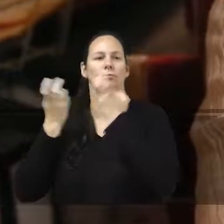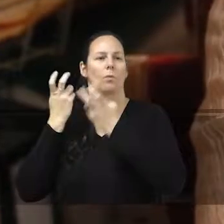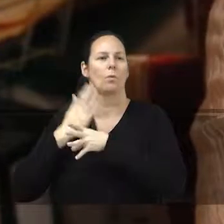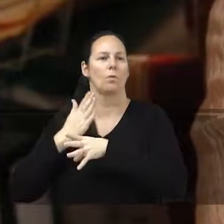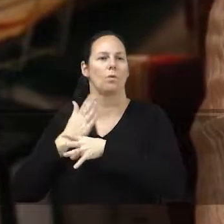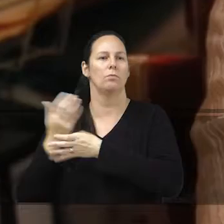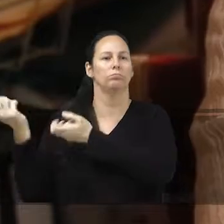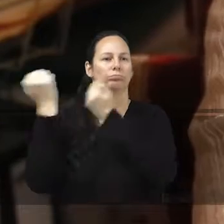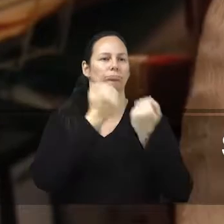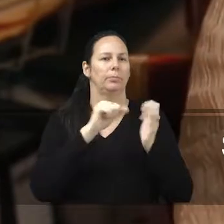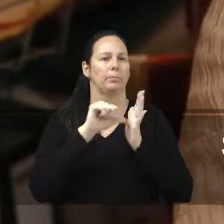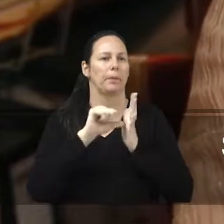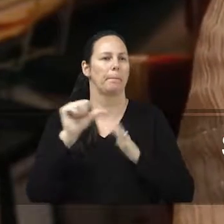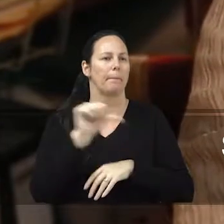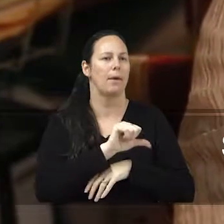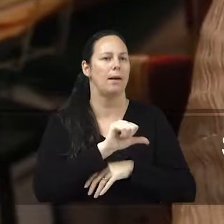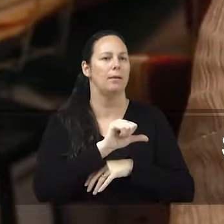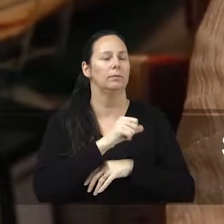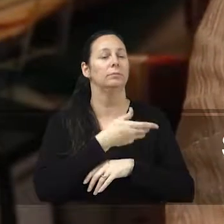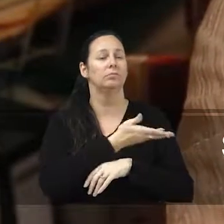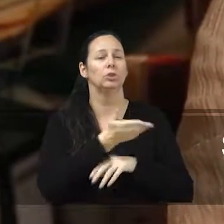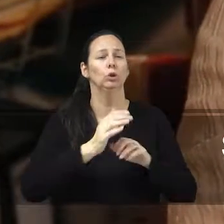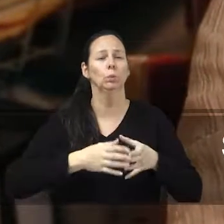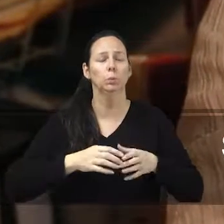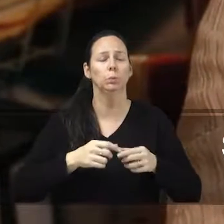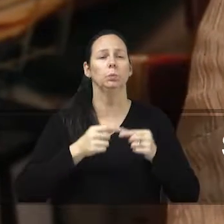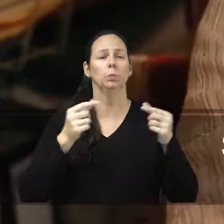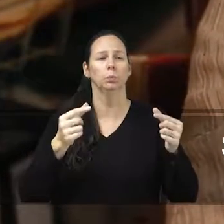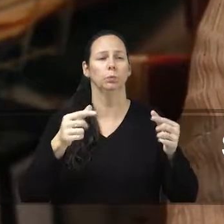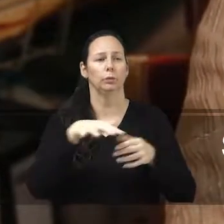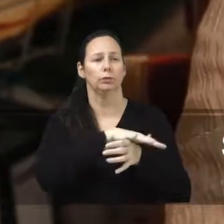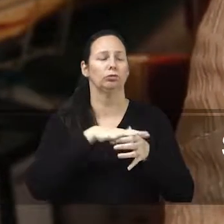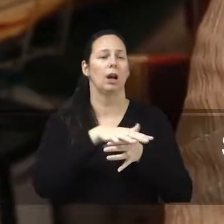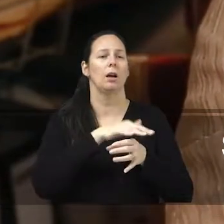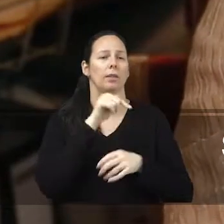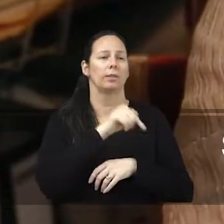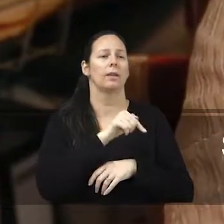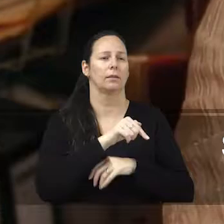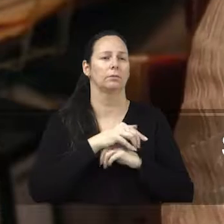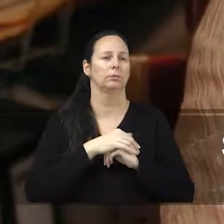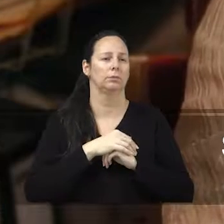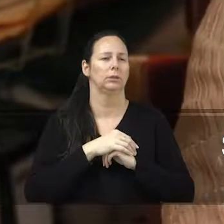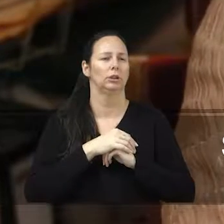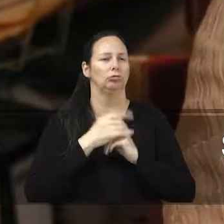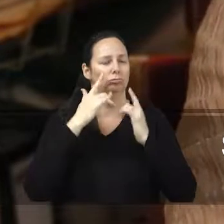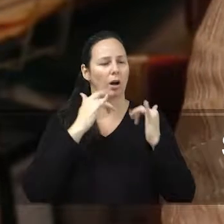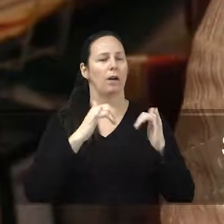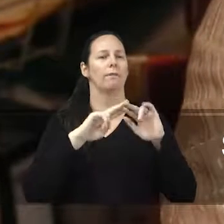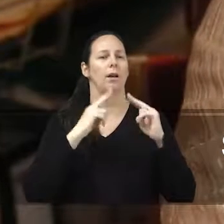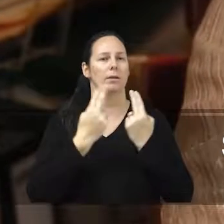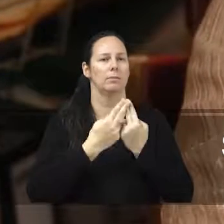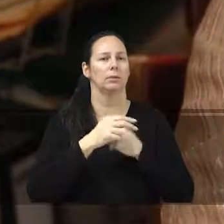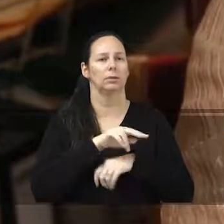to bring money back. So there was huge emphasis around the significance of families and the trials of families, those two.